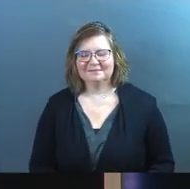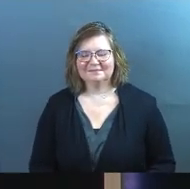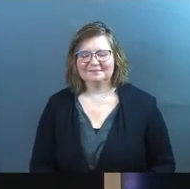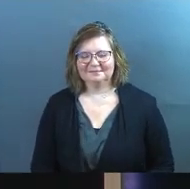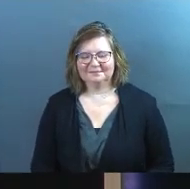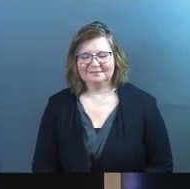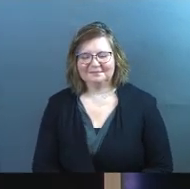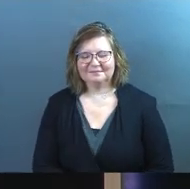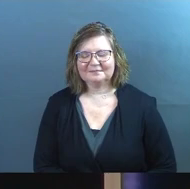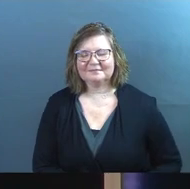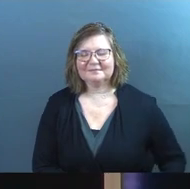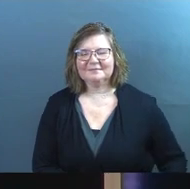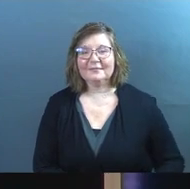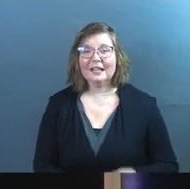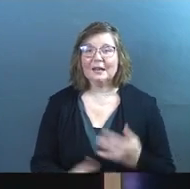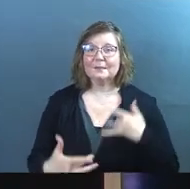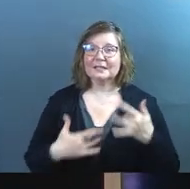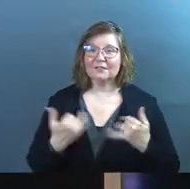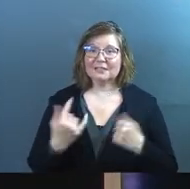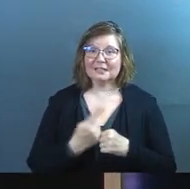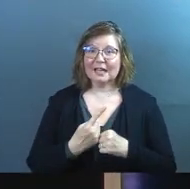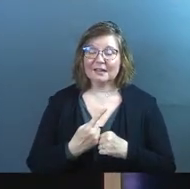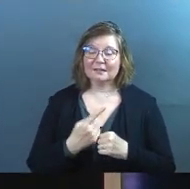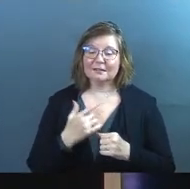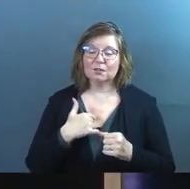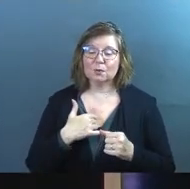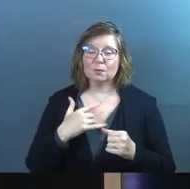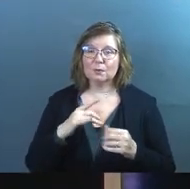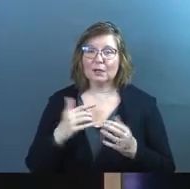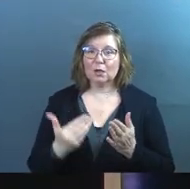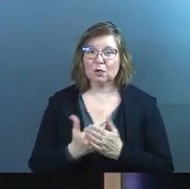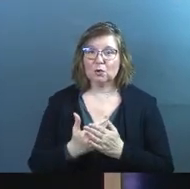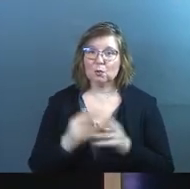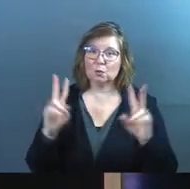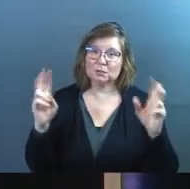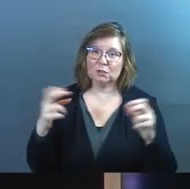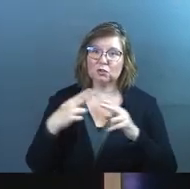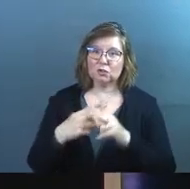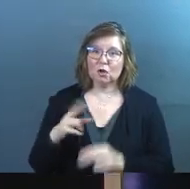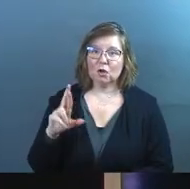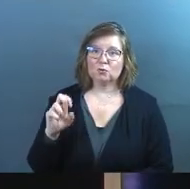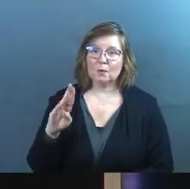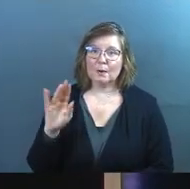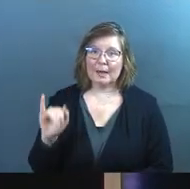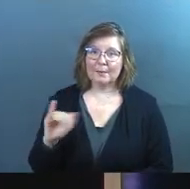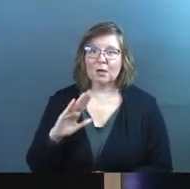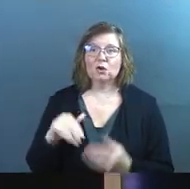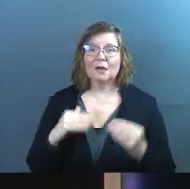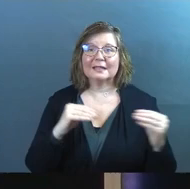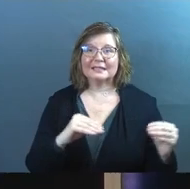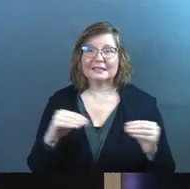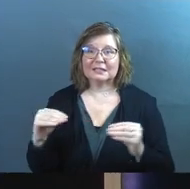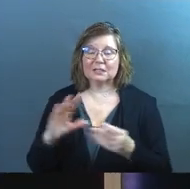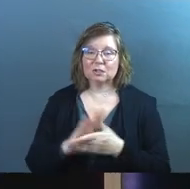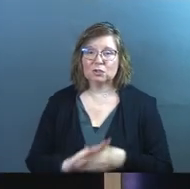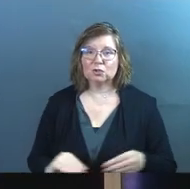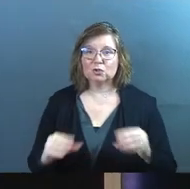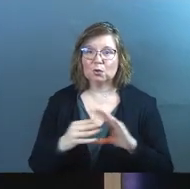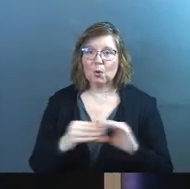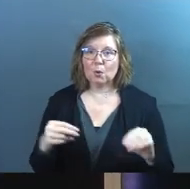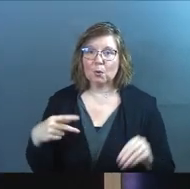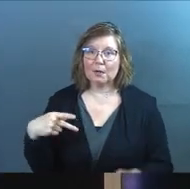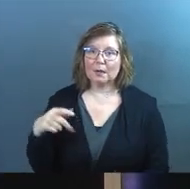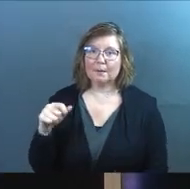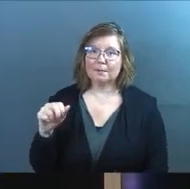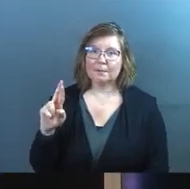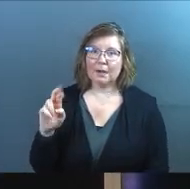So excited for today. Last week, if you were hanging out, we started a brand new series called Rabbi. And it's all these teachings and stories, these